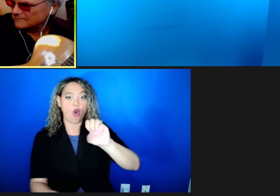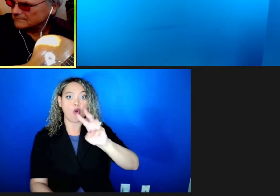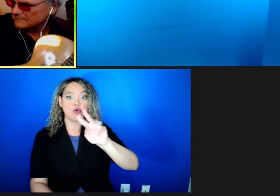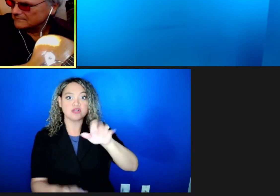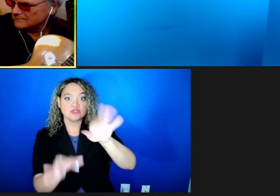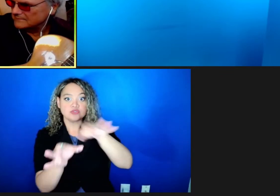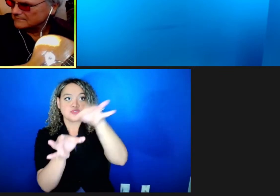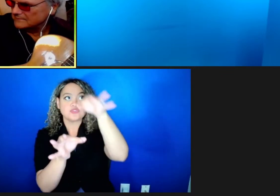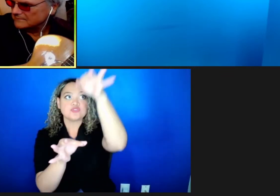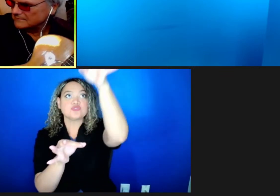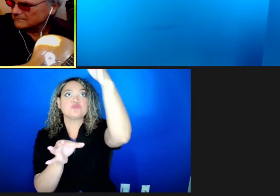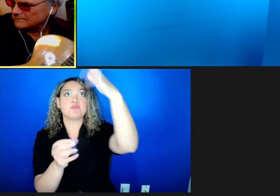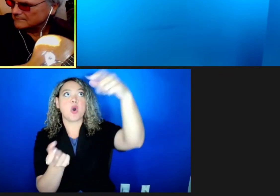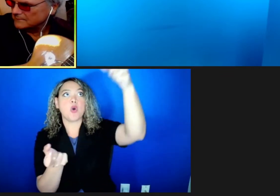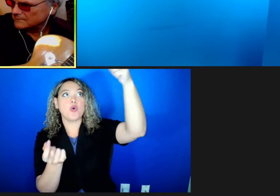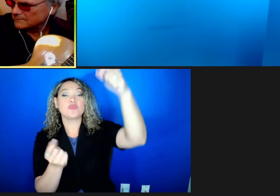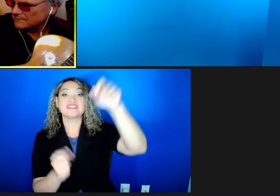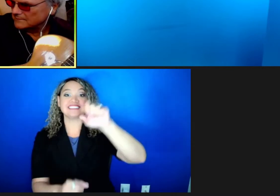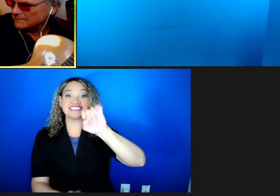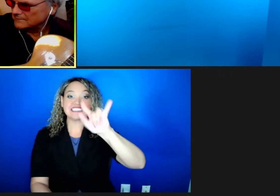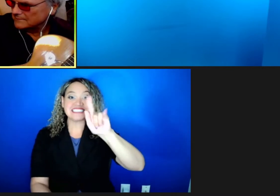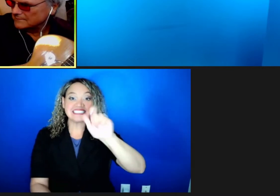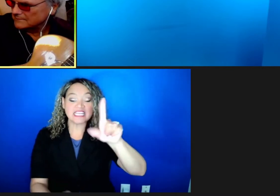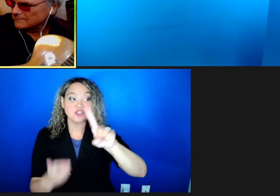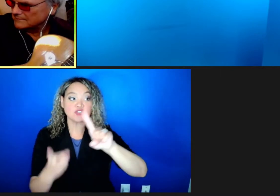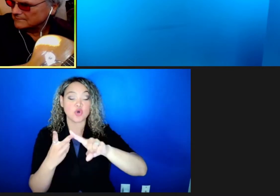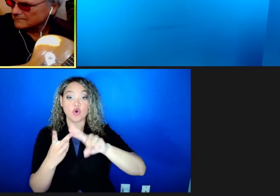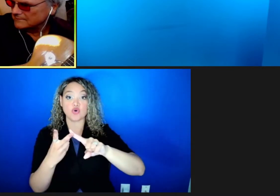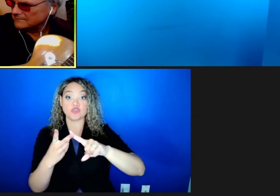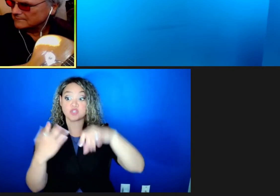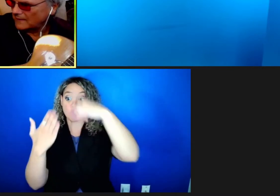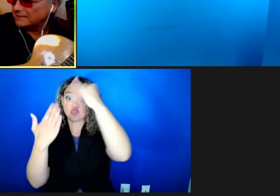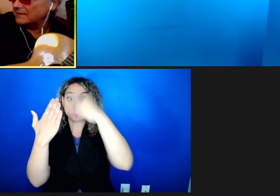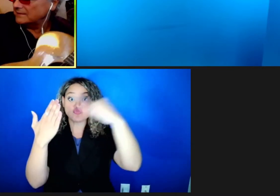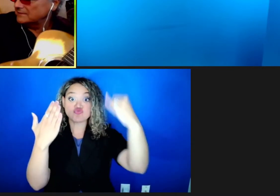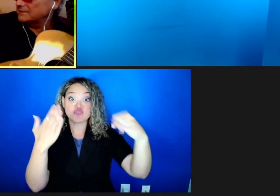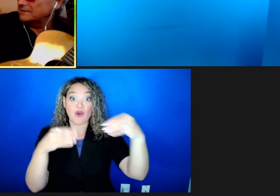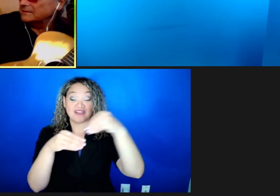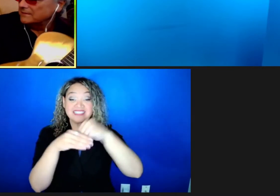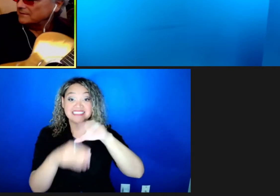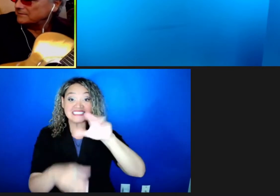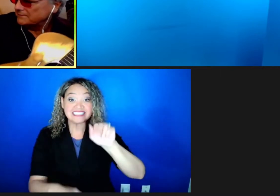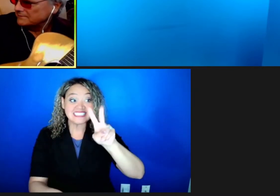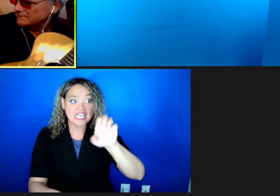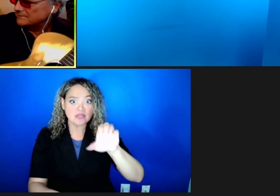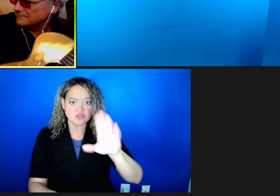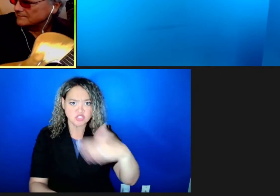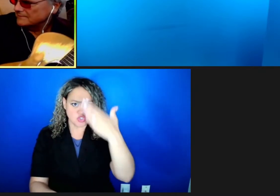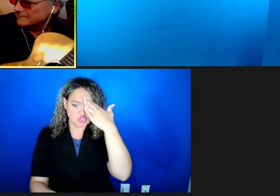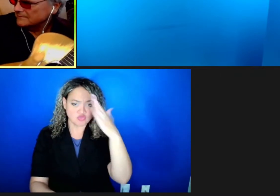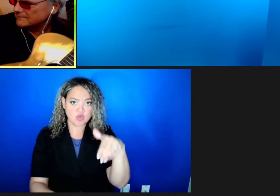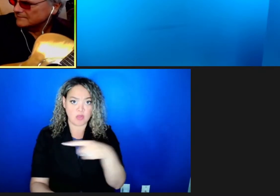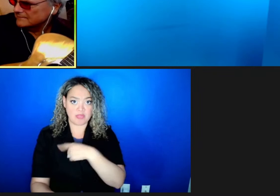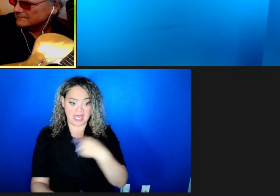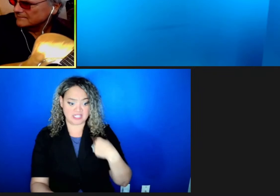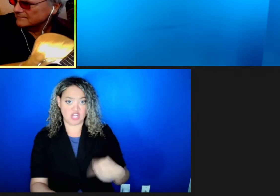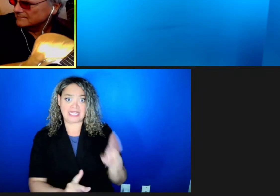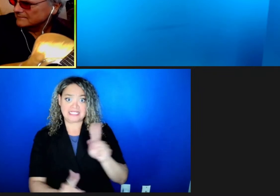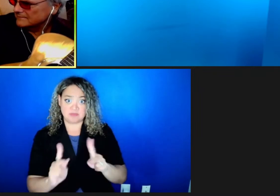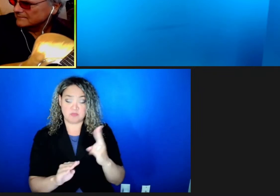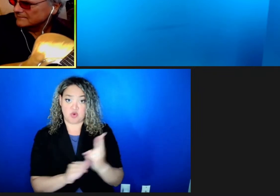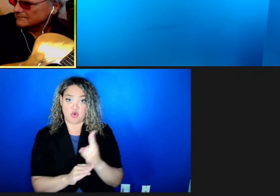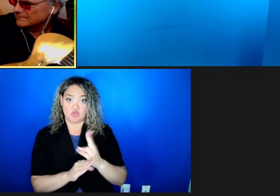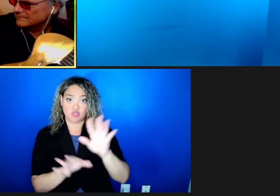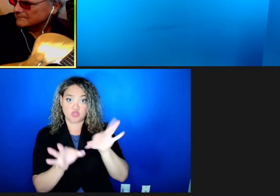in caves. And, you know, did you know the Chinese use smoke signals? I didn't know. I had no idea. Yeah. No. So